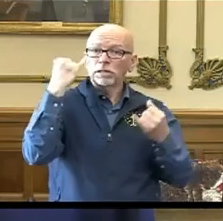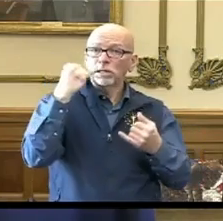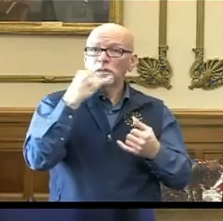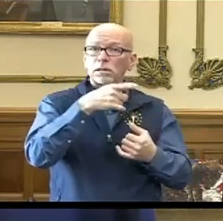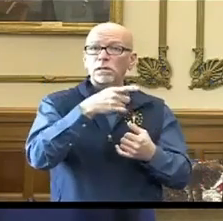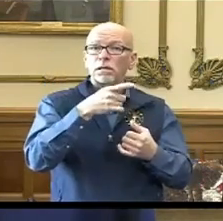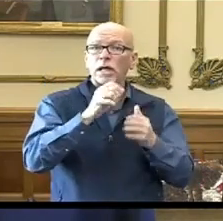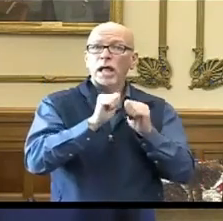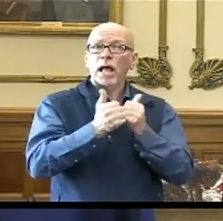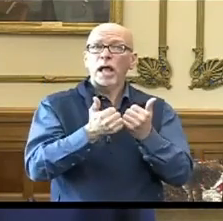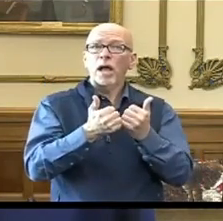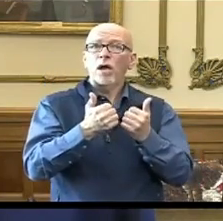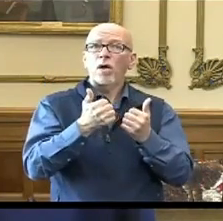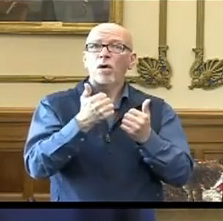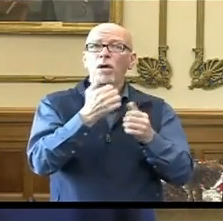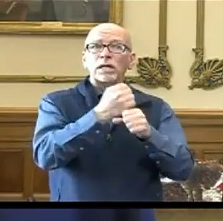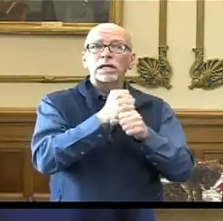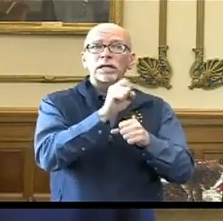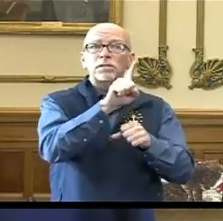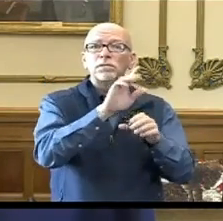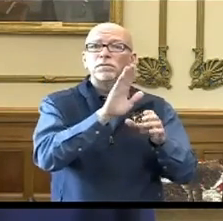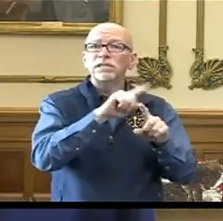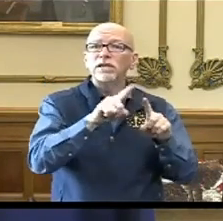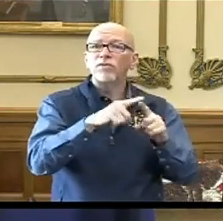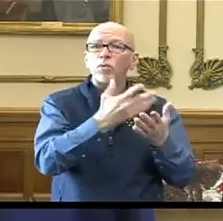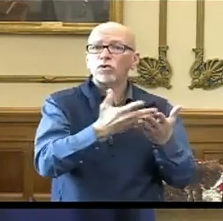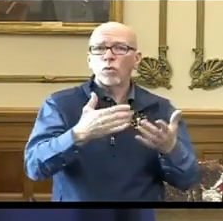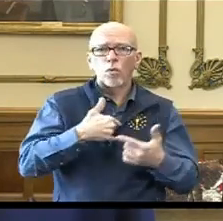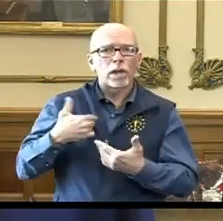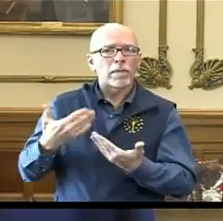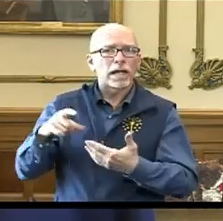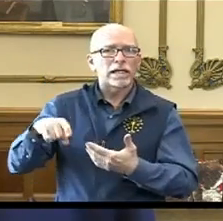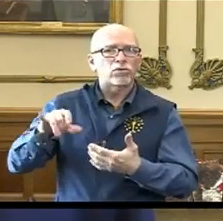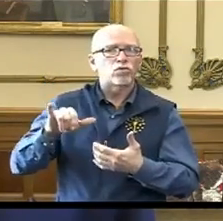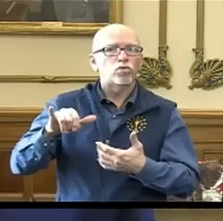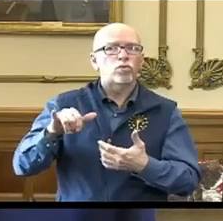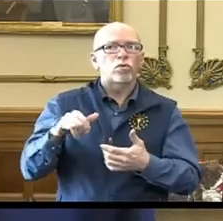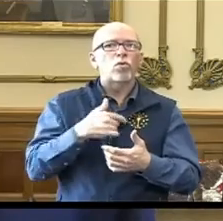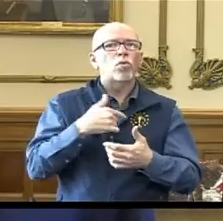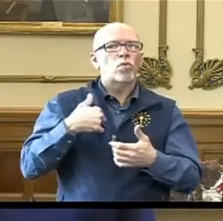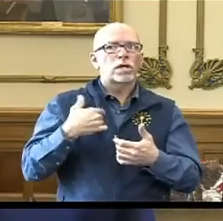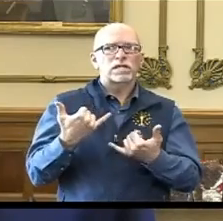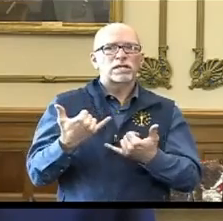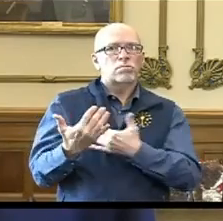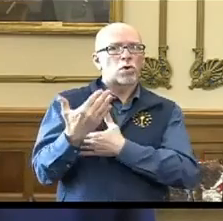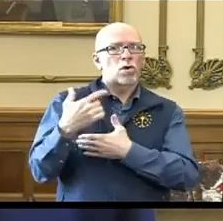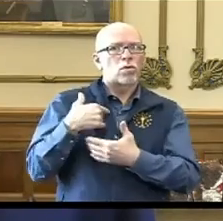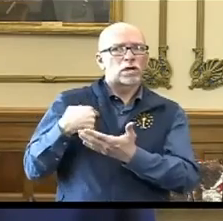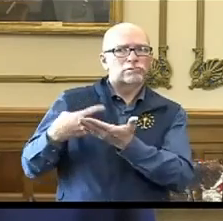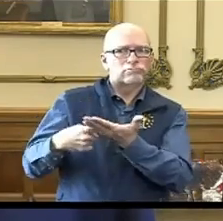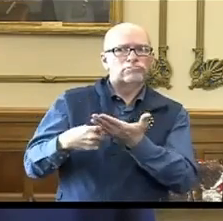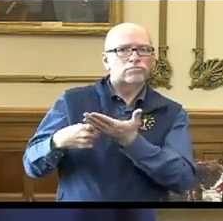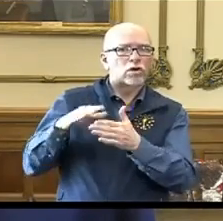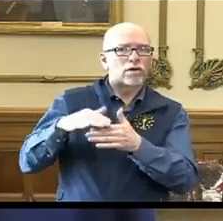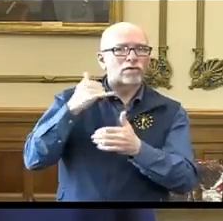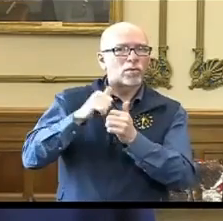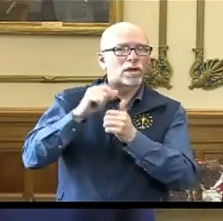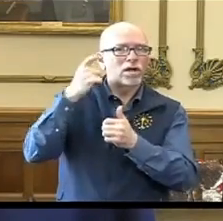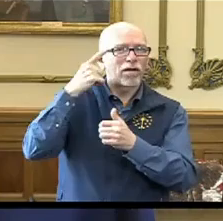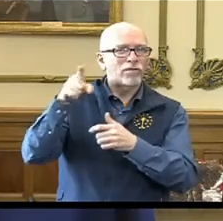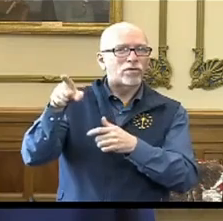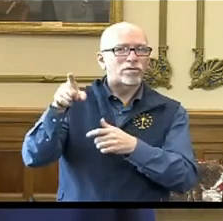of obtaining resources that we may need. I mean, we spent a lot of time today on the phone with the